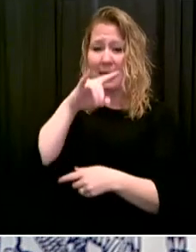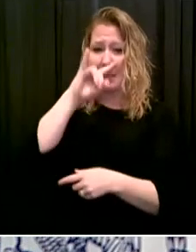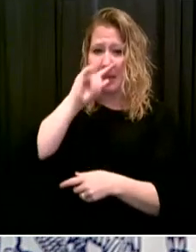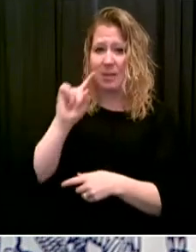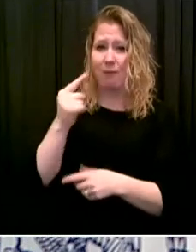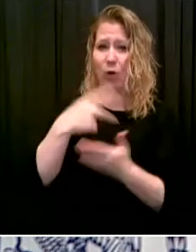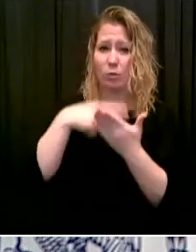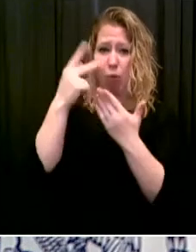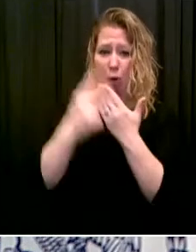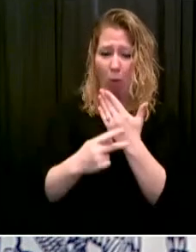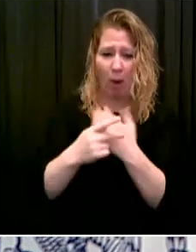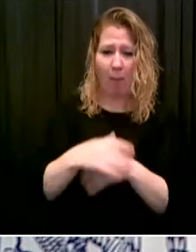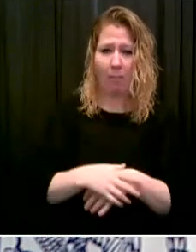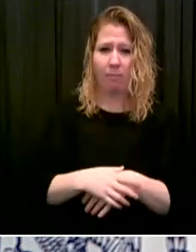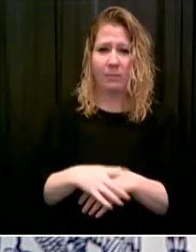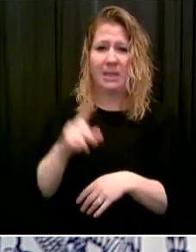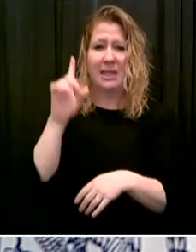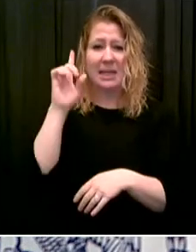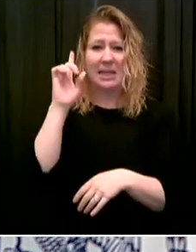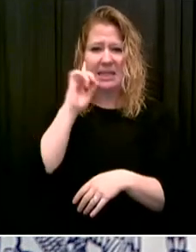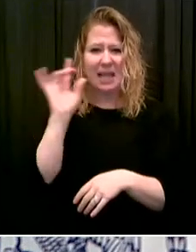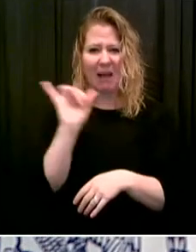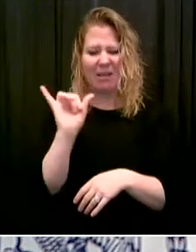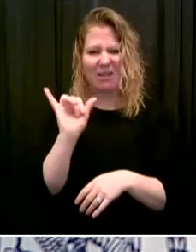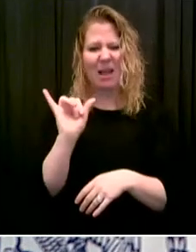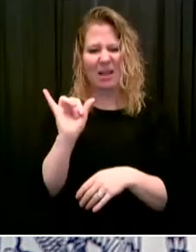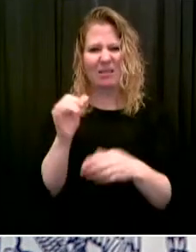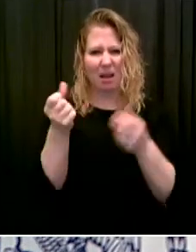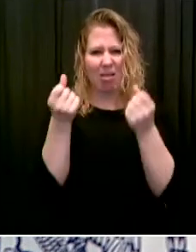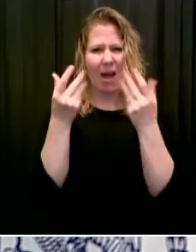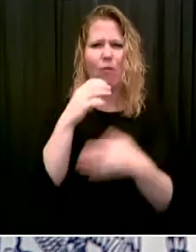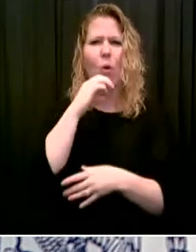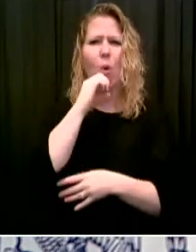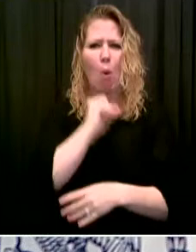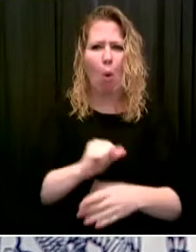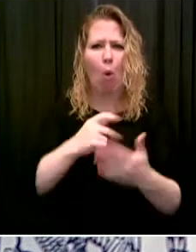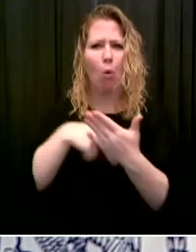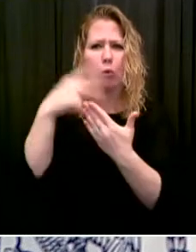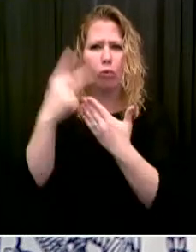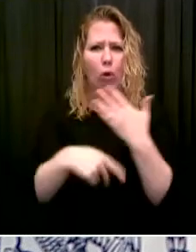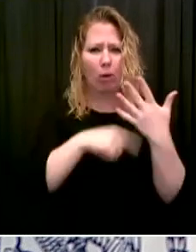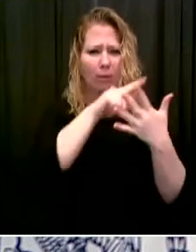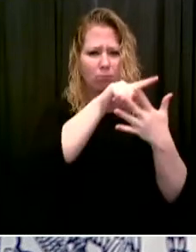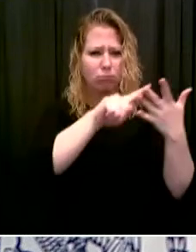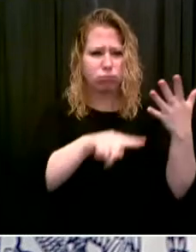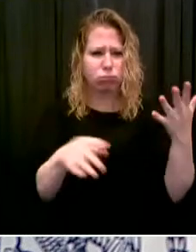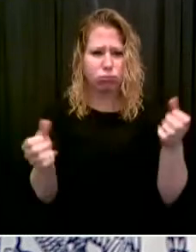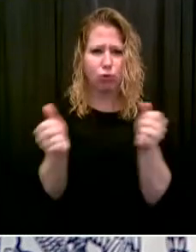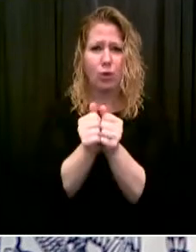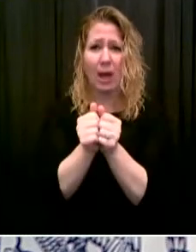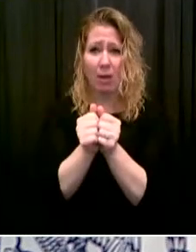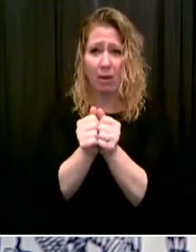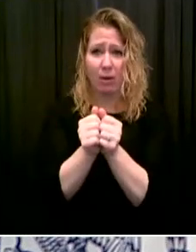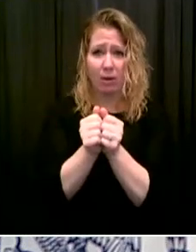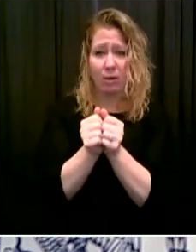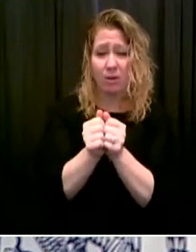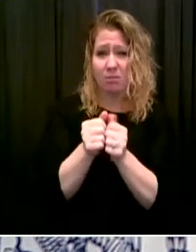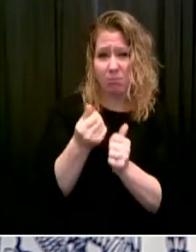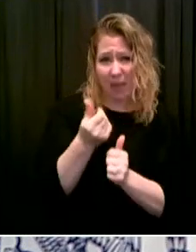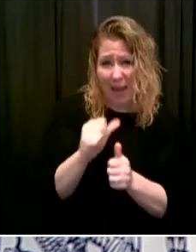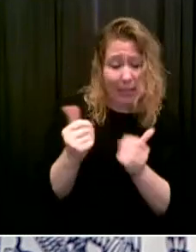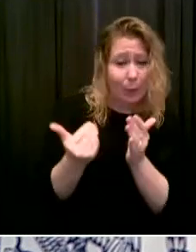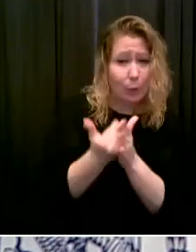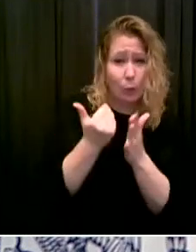say what specifically is new about this and how much funding is being directed towards it? I will start and I'll turn to Commissioner